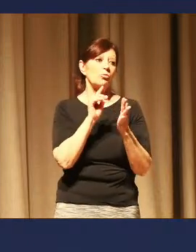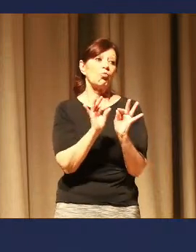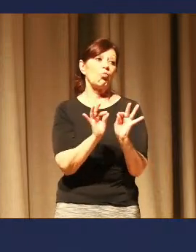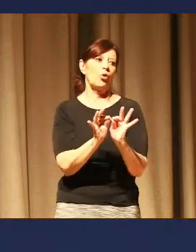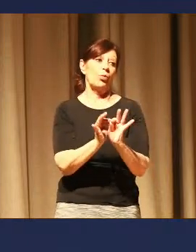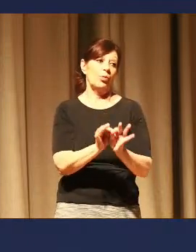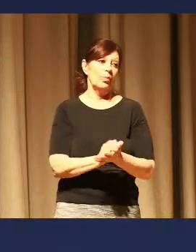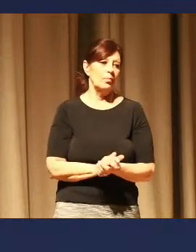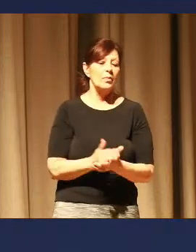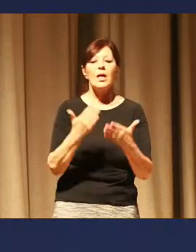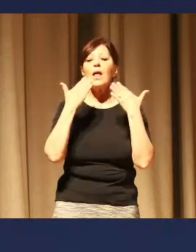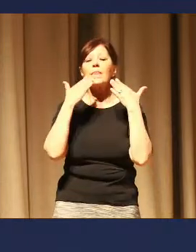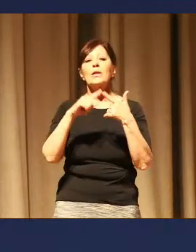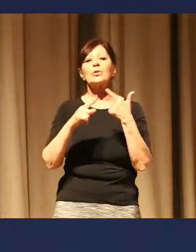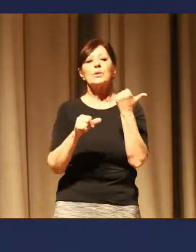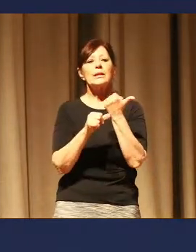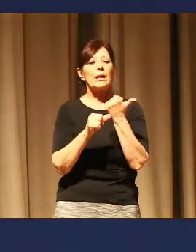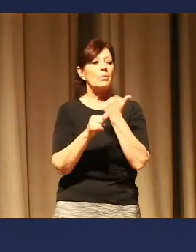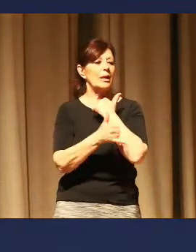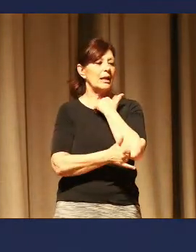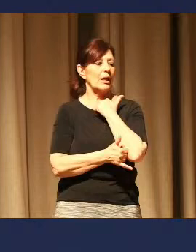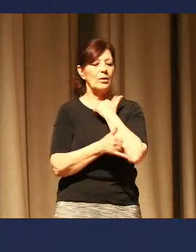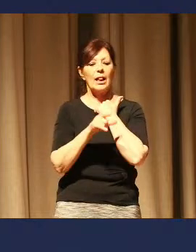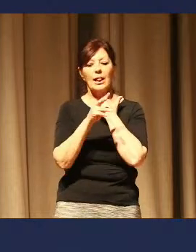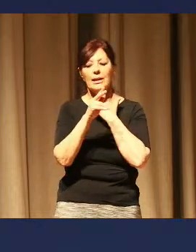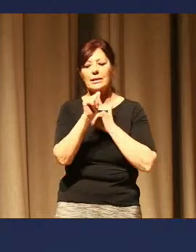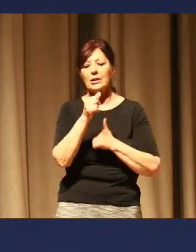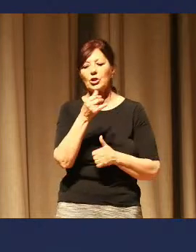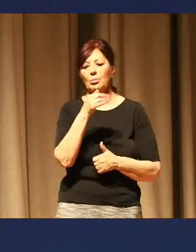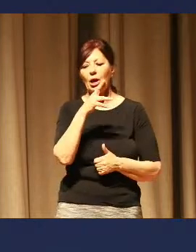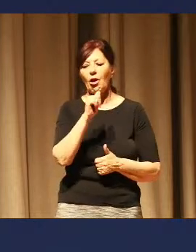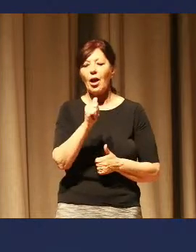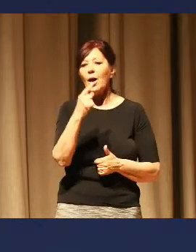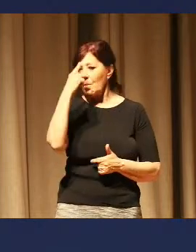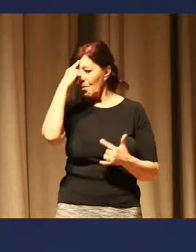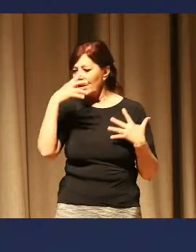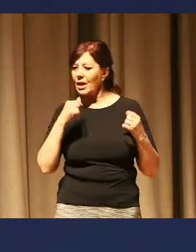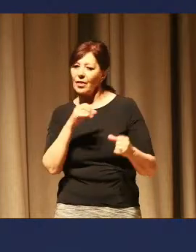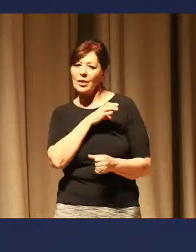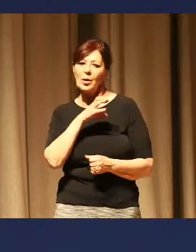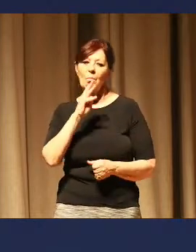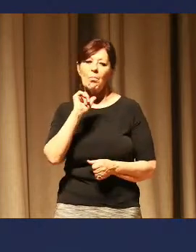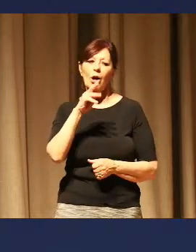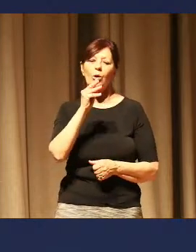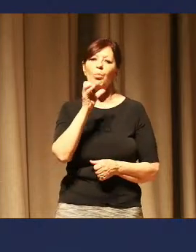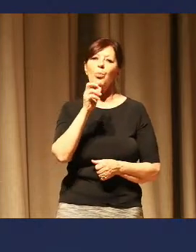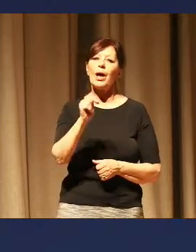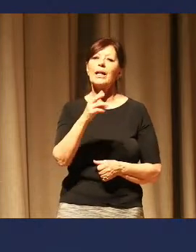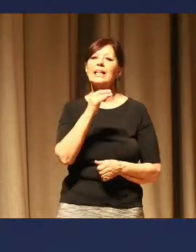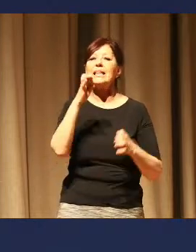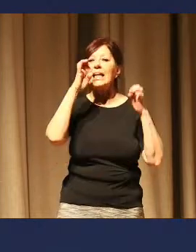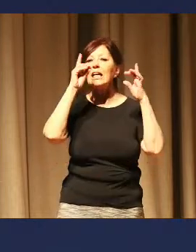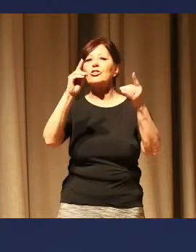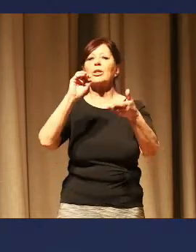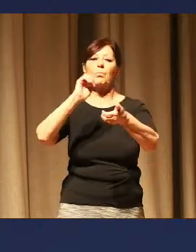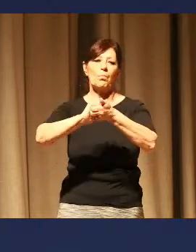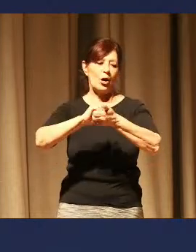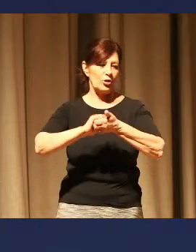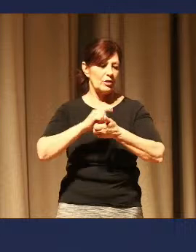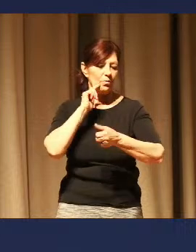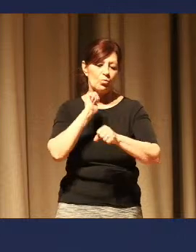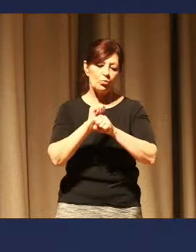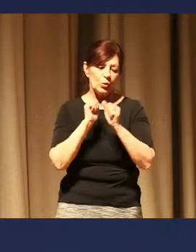it. Thanks to the Deputy County Executive Lisa Chimera, our Mental Health Commissioner Mark O'Brien, and our education partners for